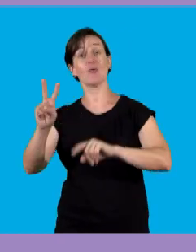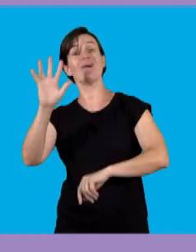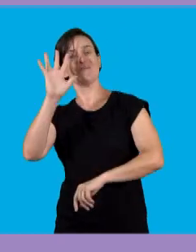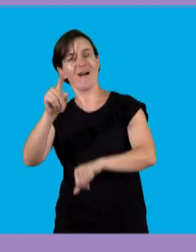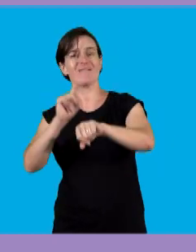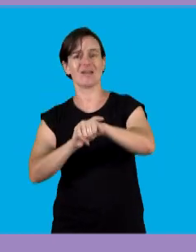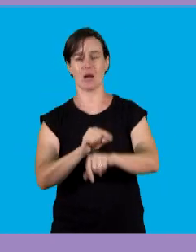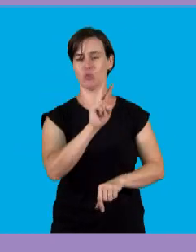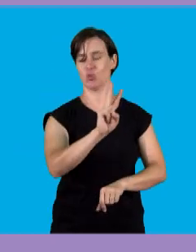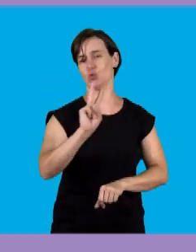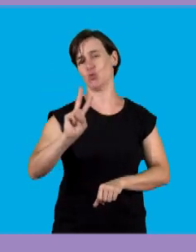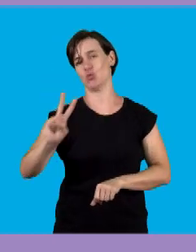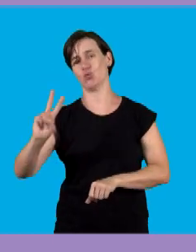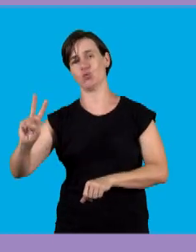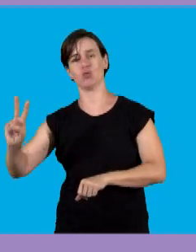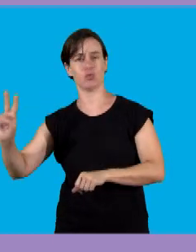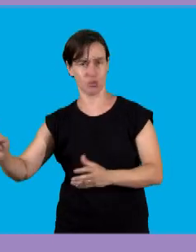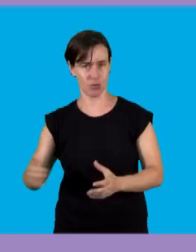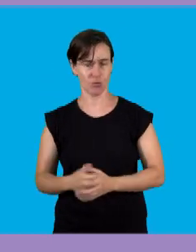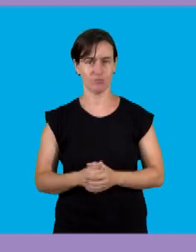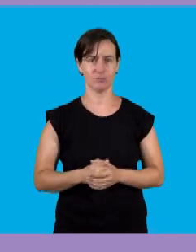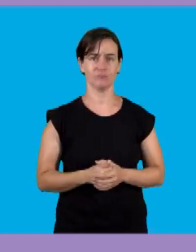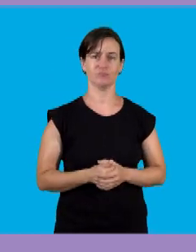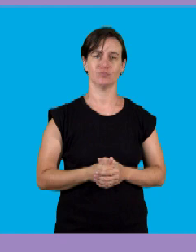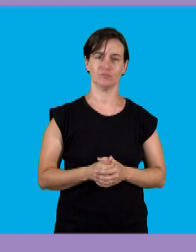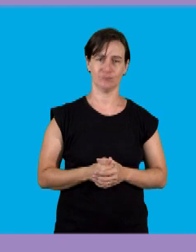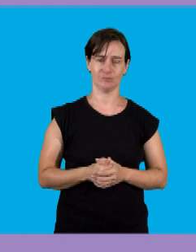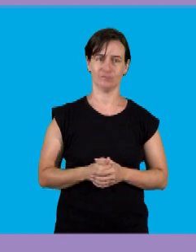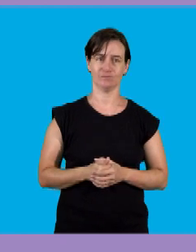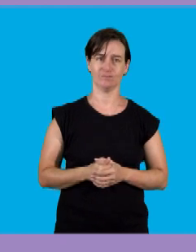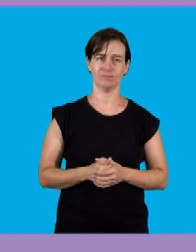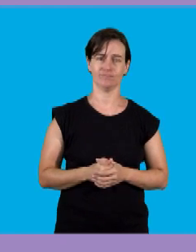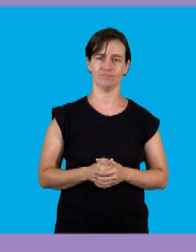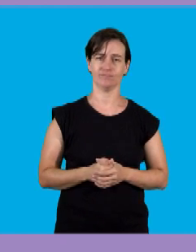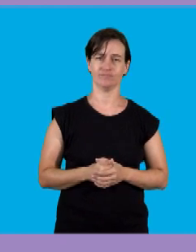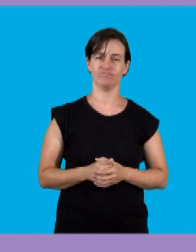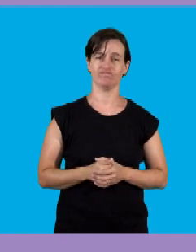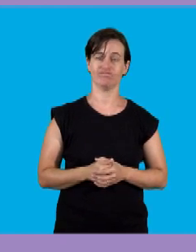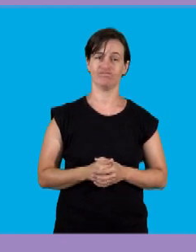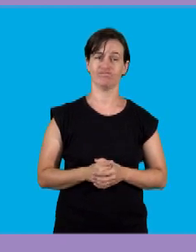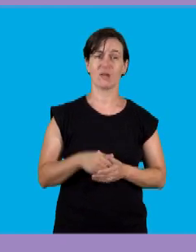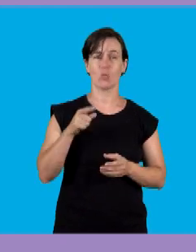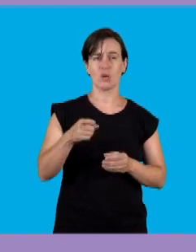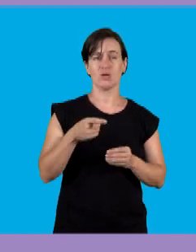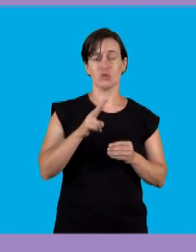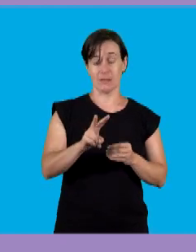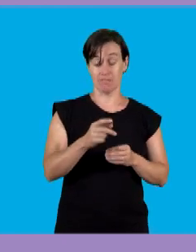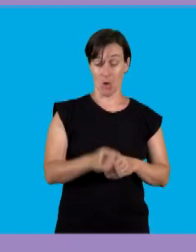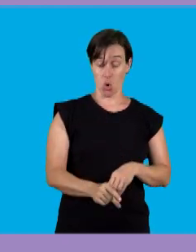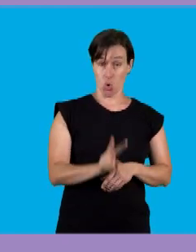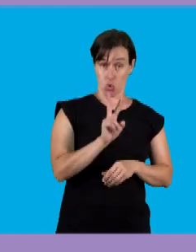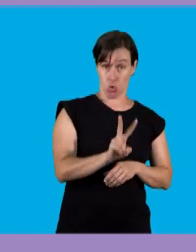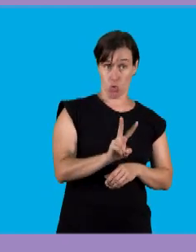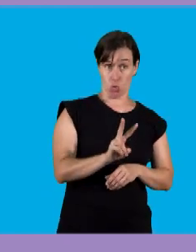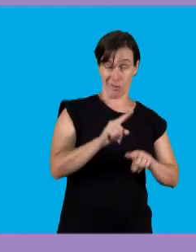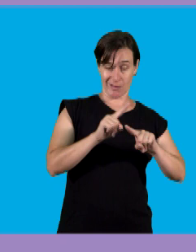2 multiplied by 2, and that is multiplied by 2. Now, if we are going to take this step by step, we know that